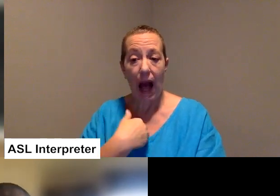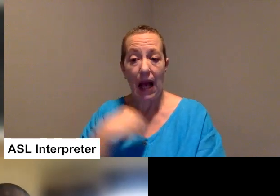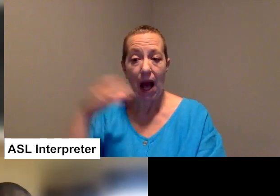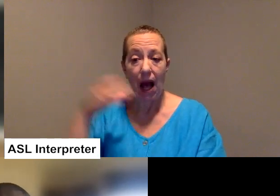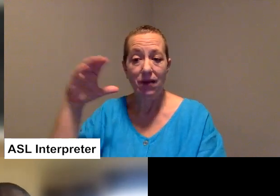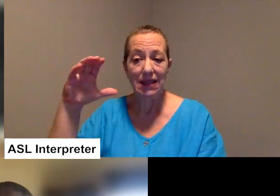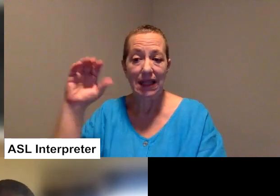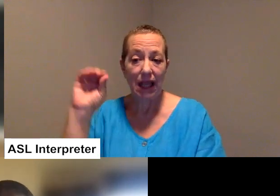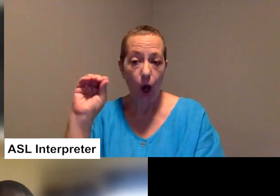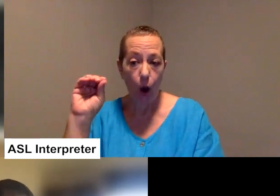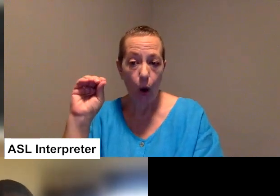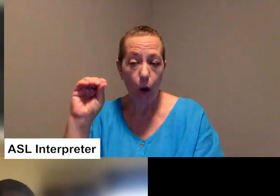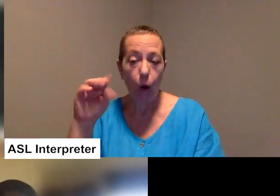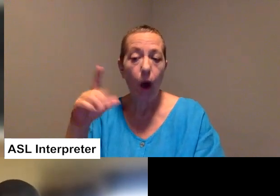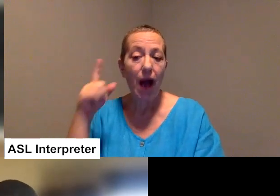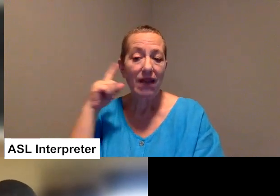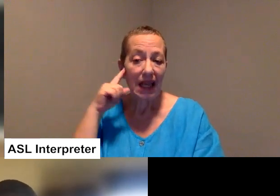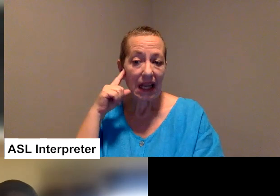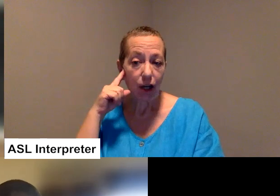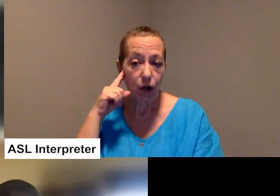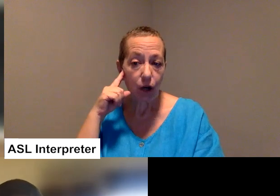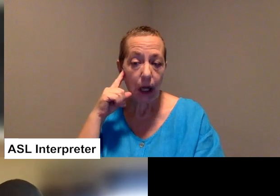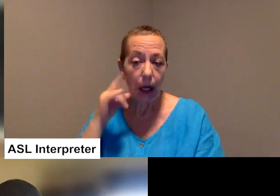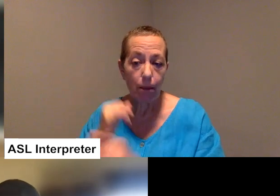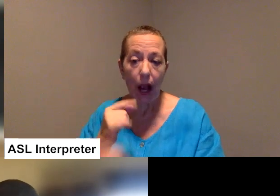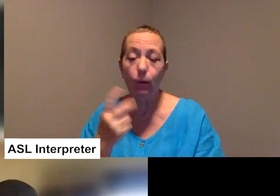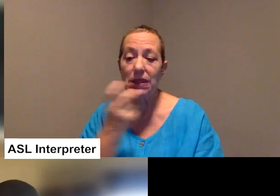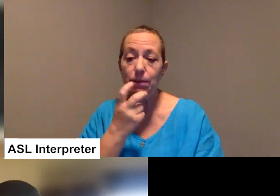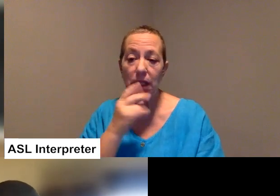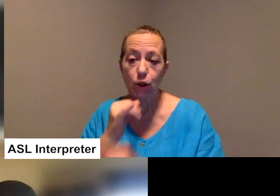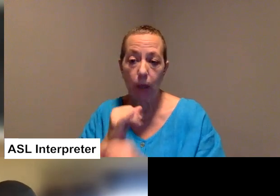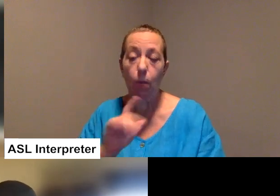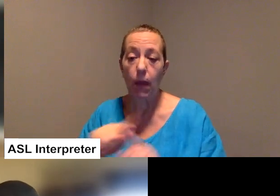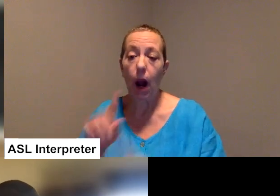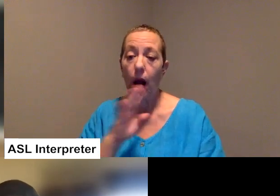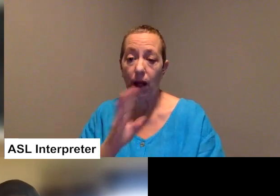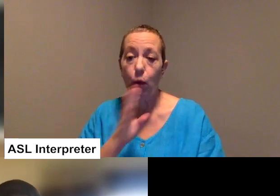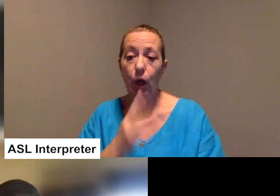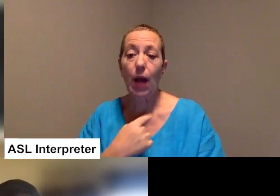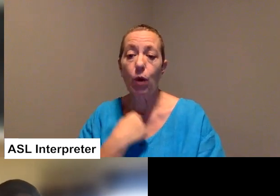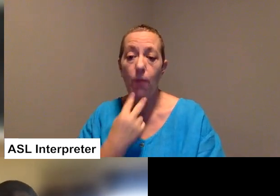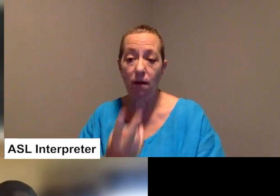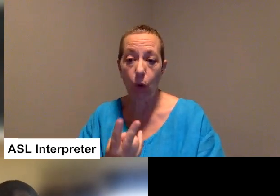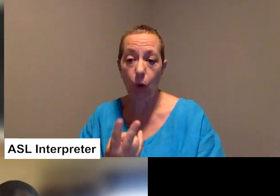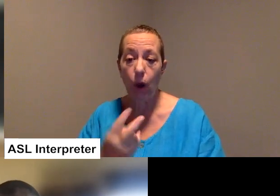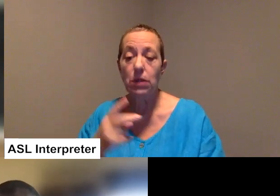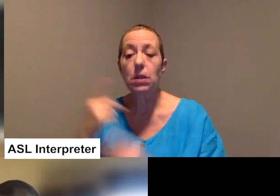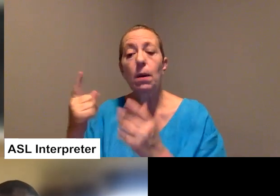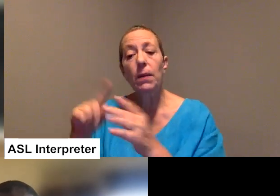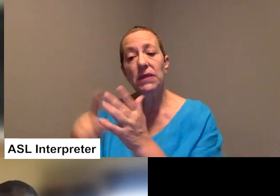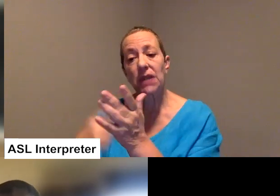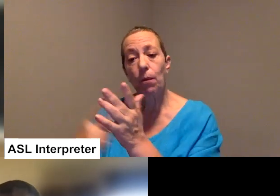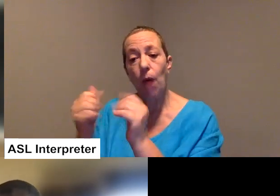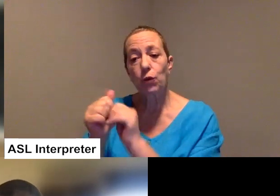and hearing speech impairment. I communicate with my voice, but sometime with ASL interpreter in the